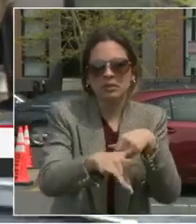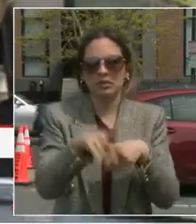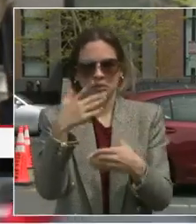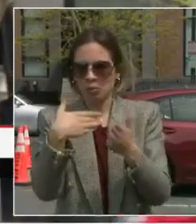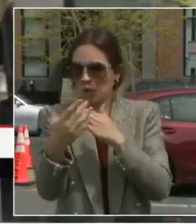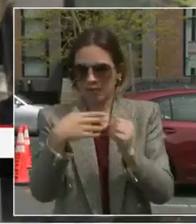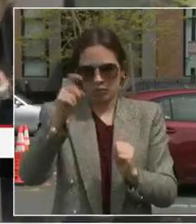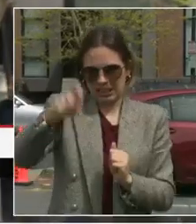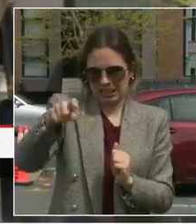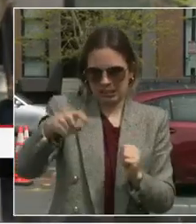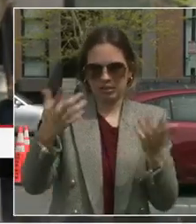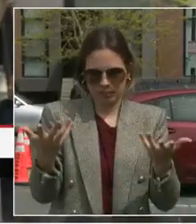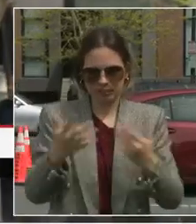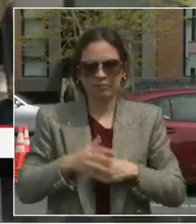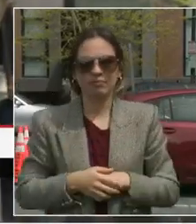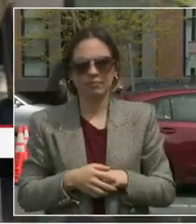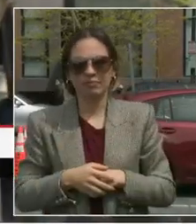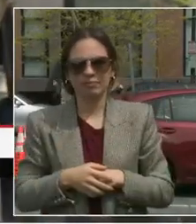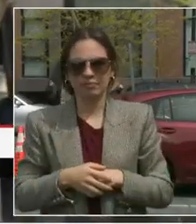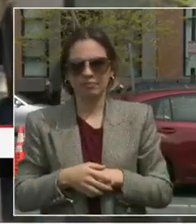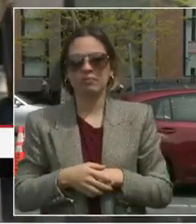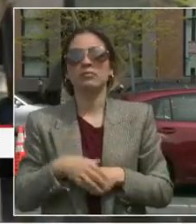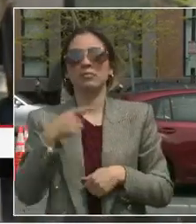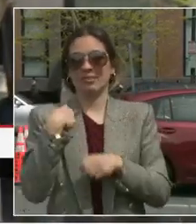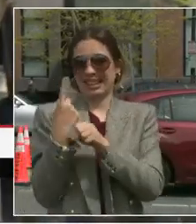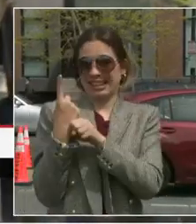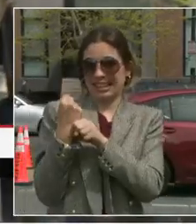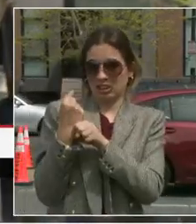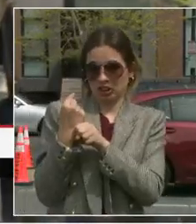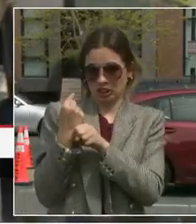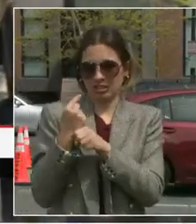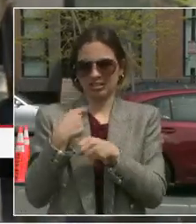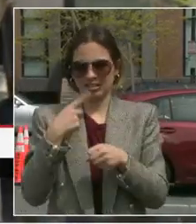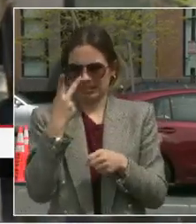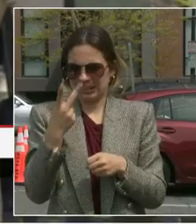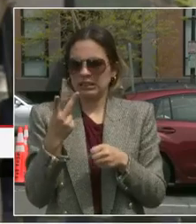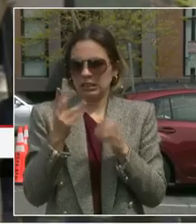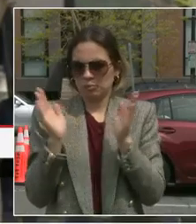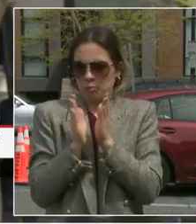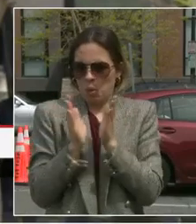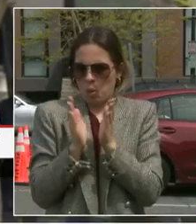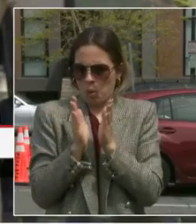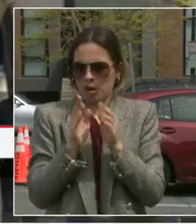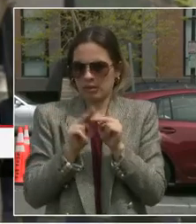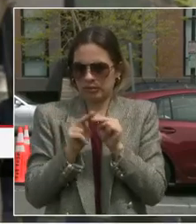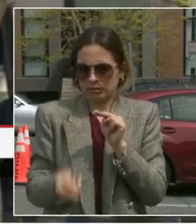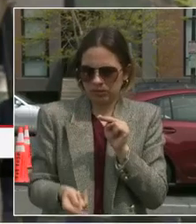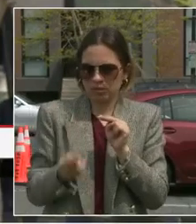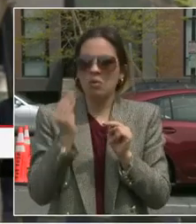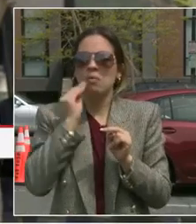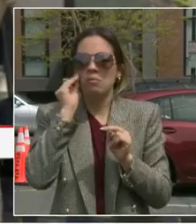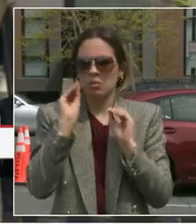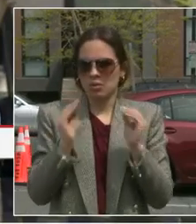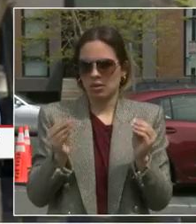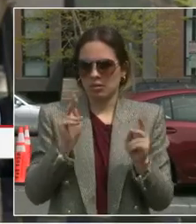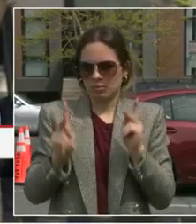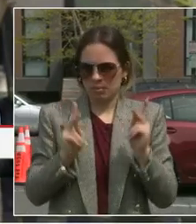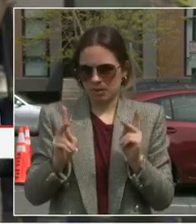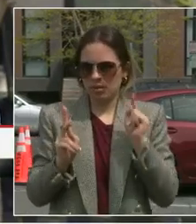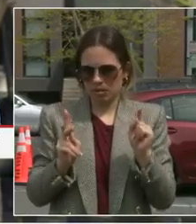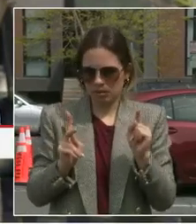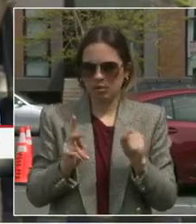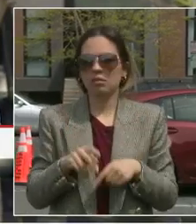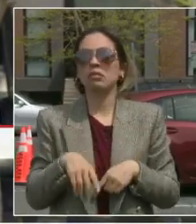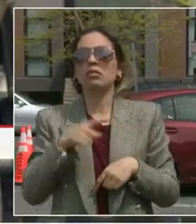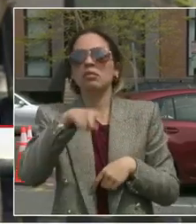year, we reported a small decrease in homelessness among single adults. And this year, we can report